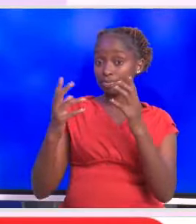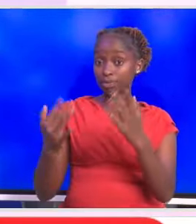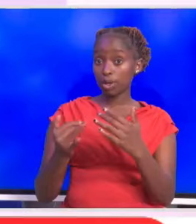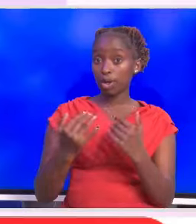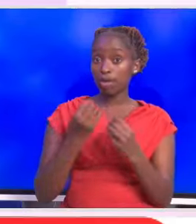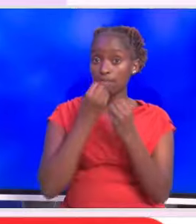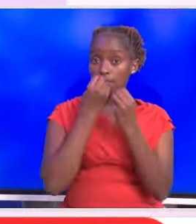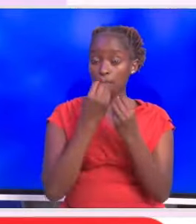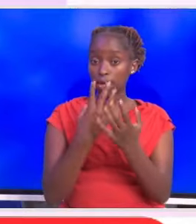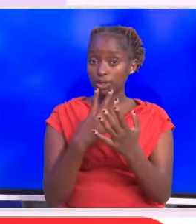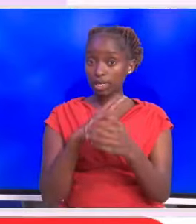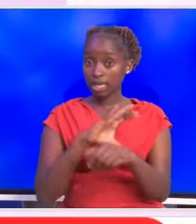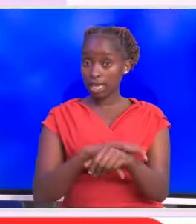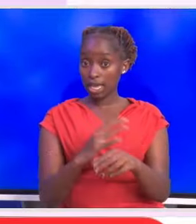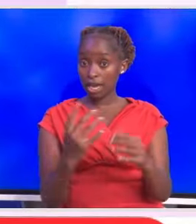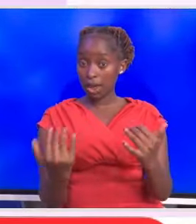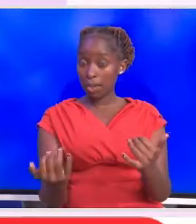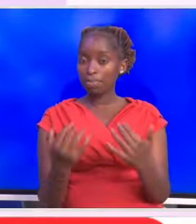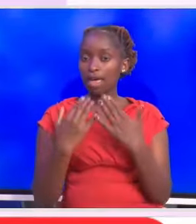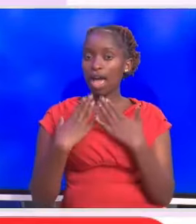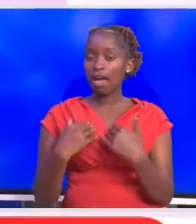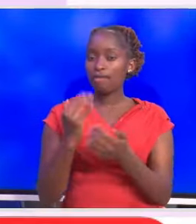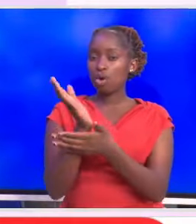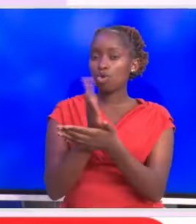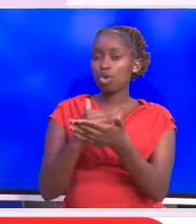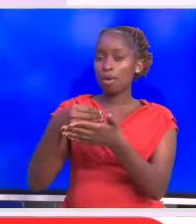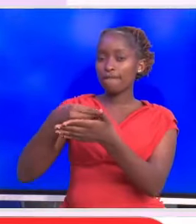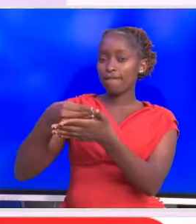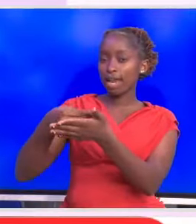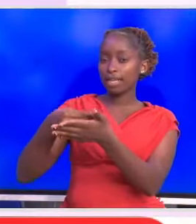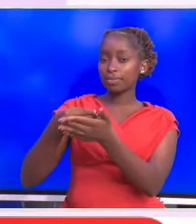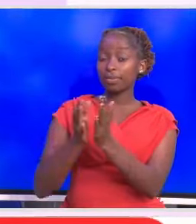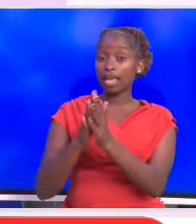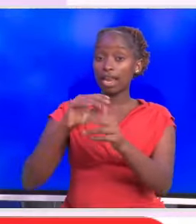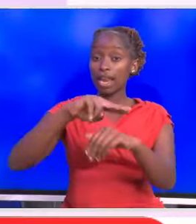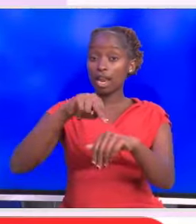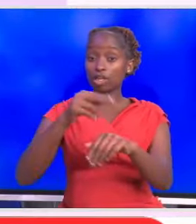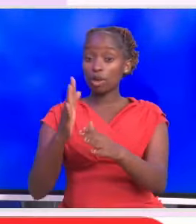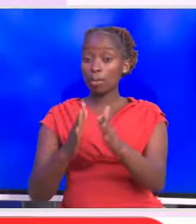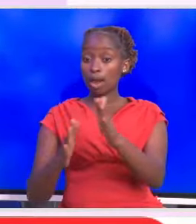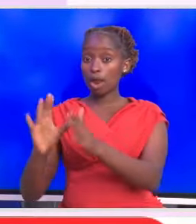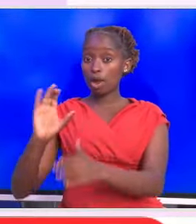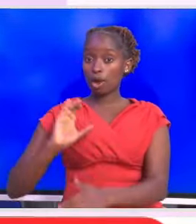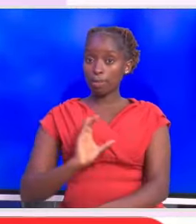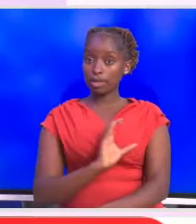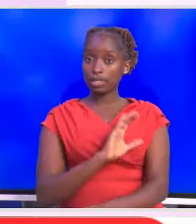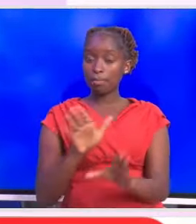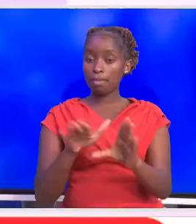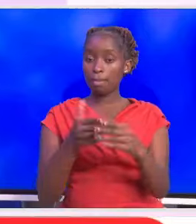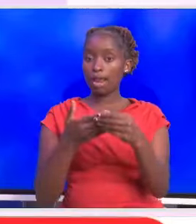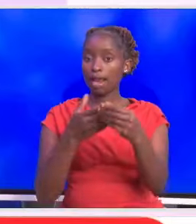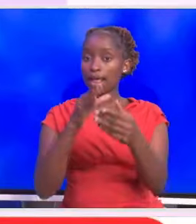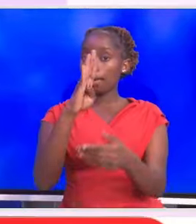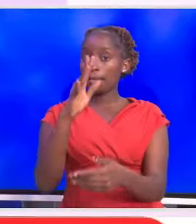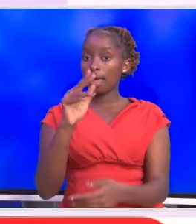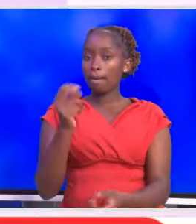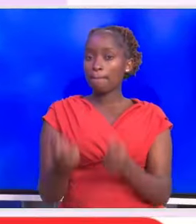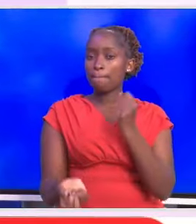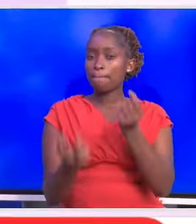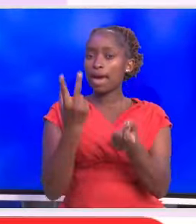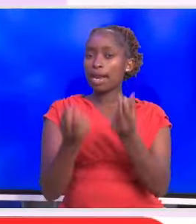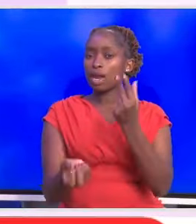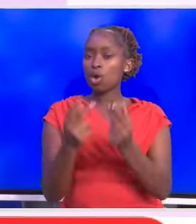Mike Kagwongo now reports, a section of Finance and National Planning Committee members led by Baringo North Member of